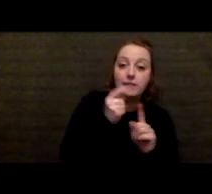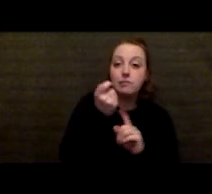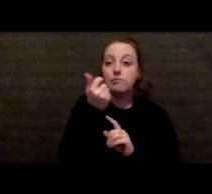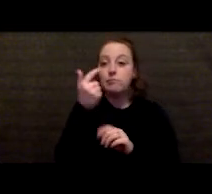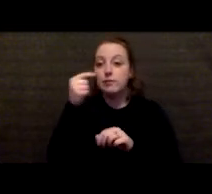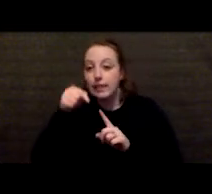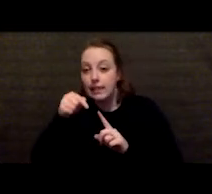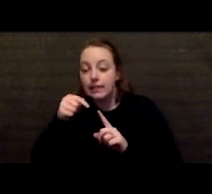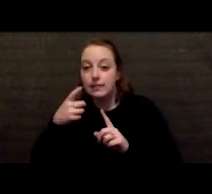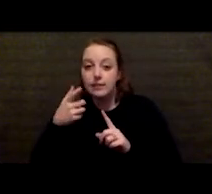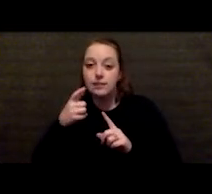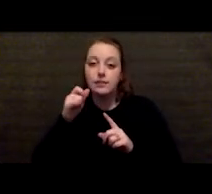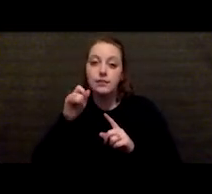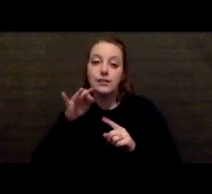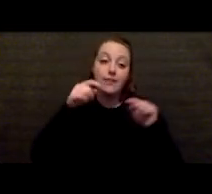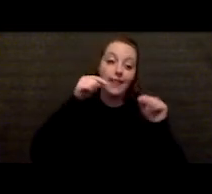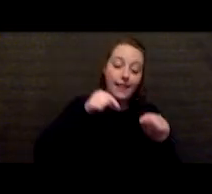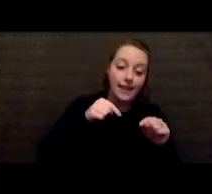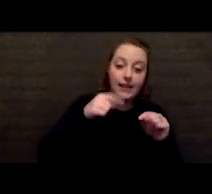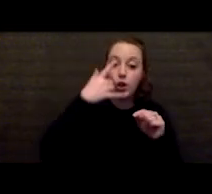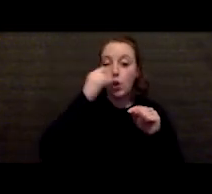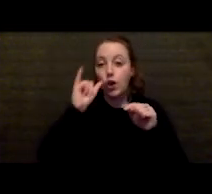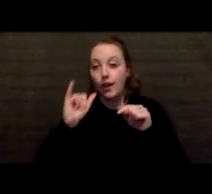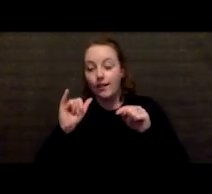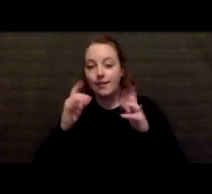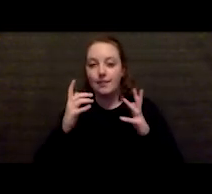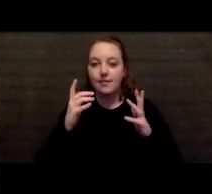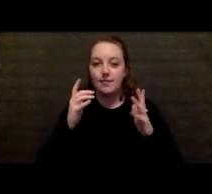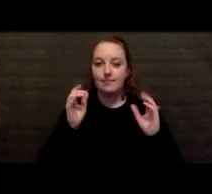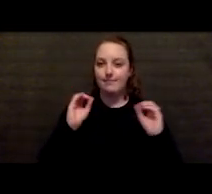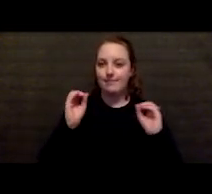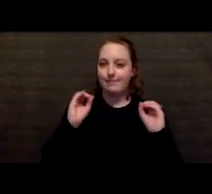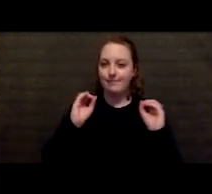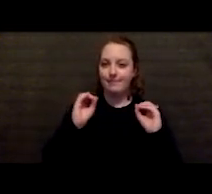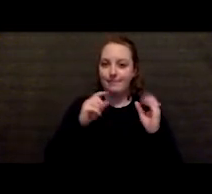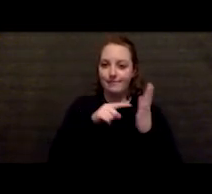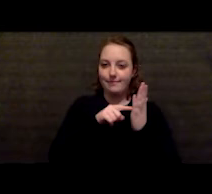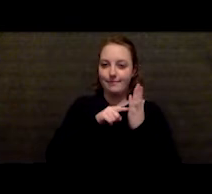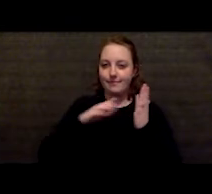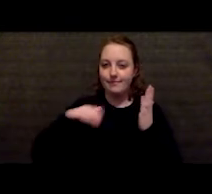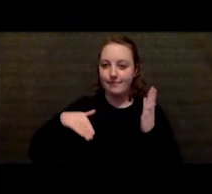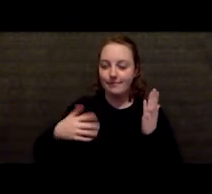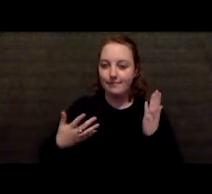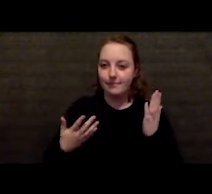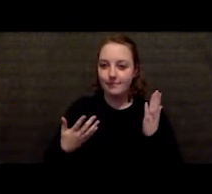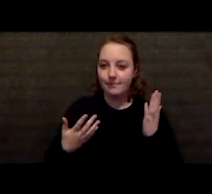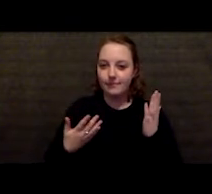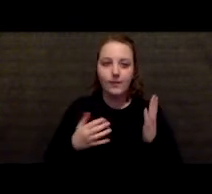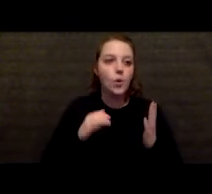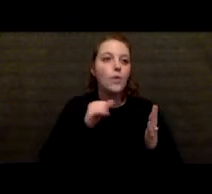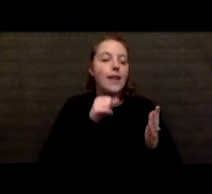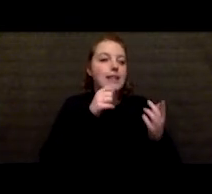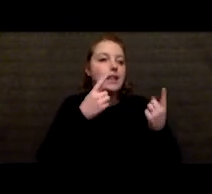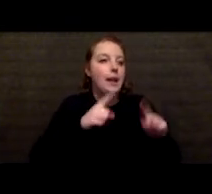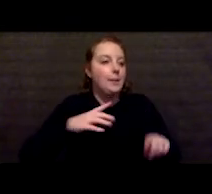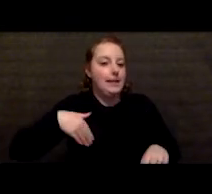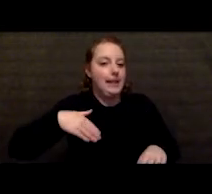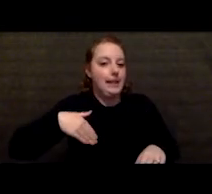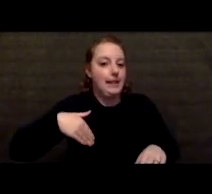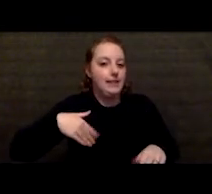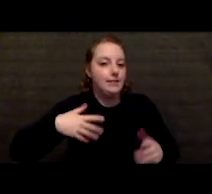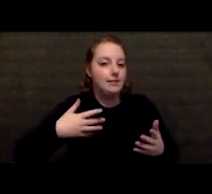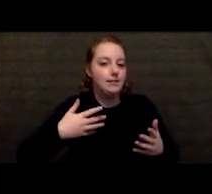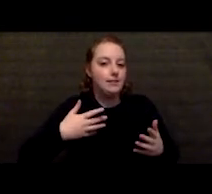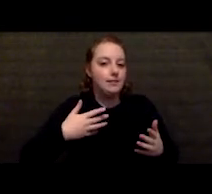what it would look like if we did it here. Those things, we're not getting that information. So that hasn't happened. There is